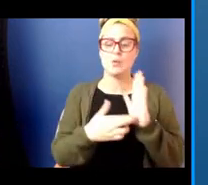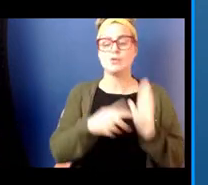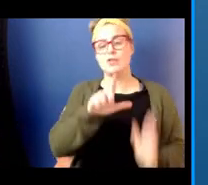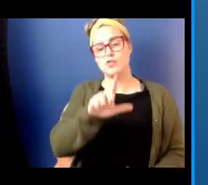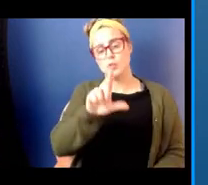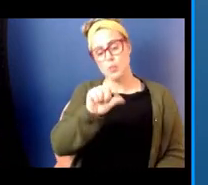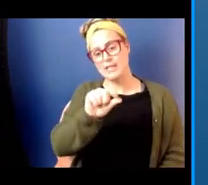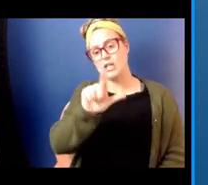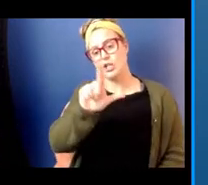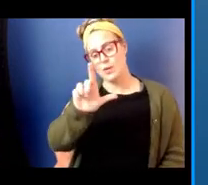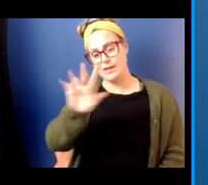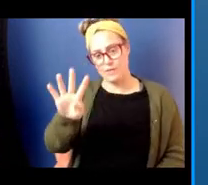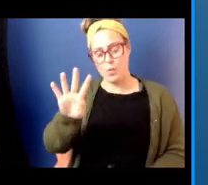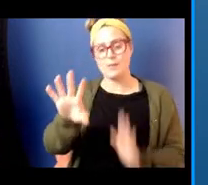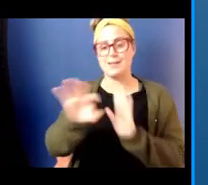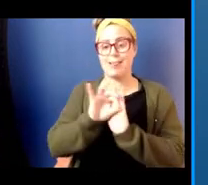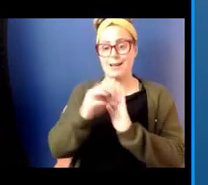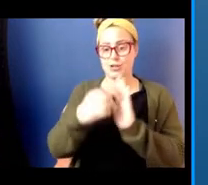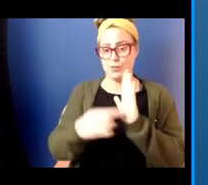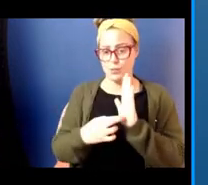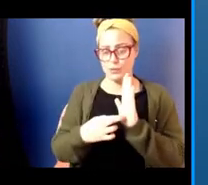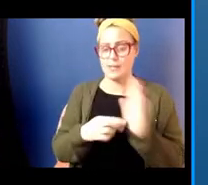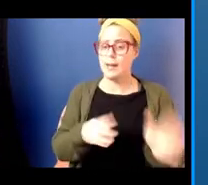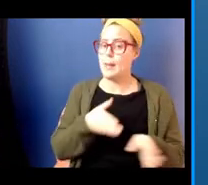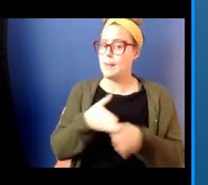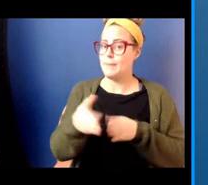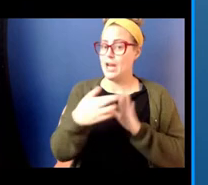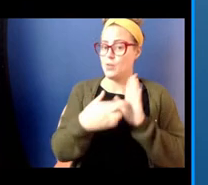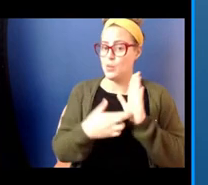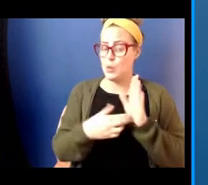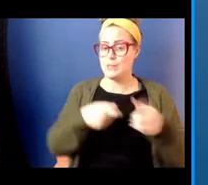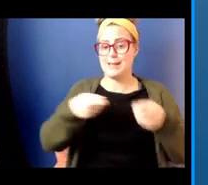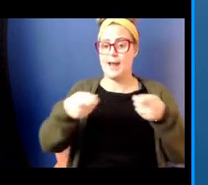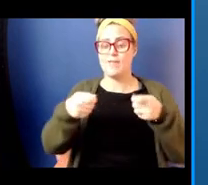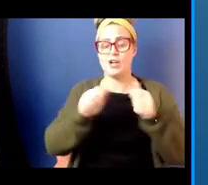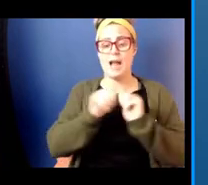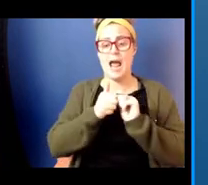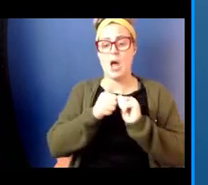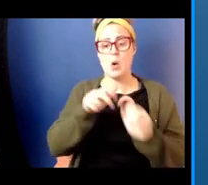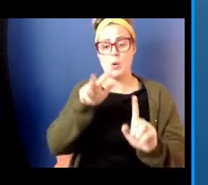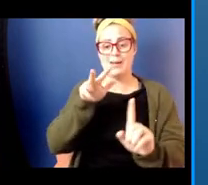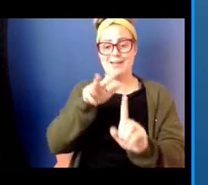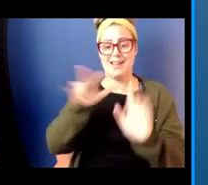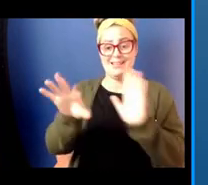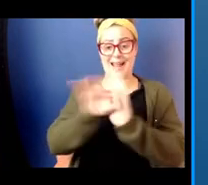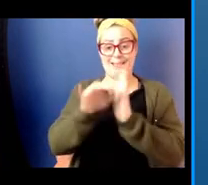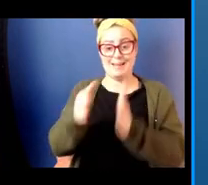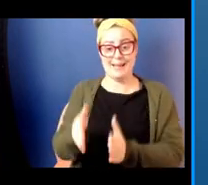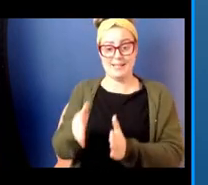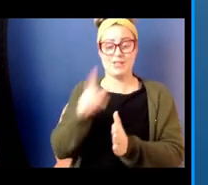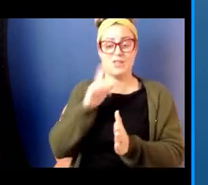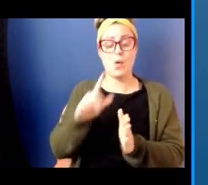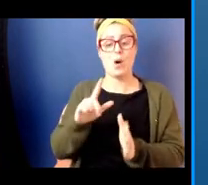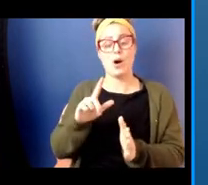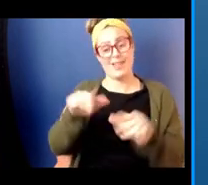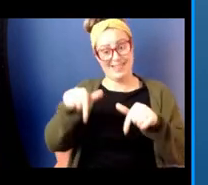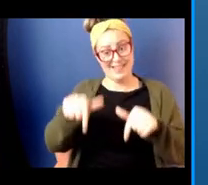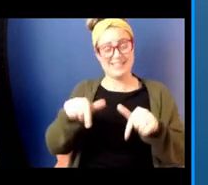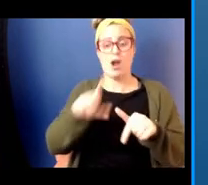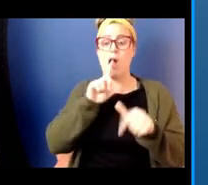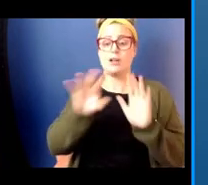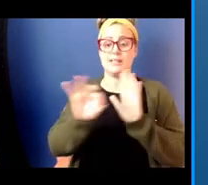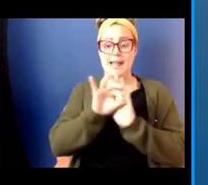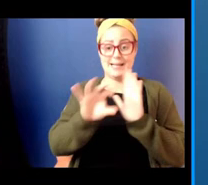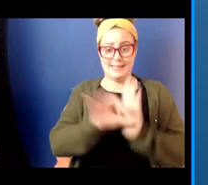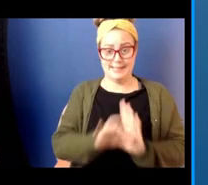the main rules governing how delegates for the convention are selected today and tomorrow we will determine the